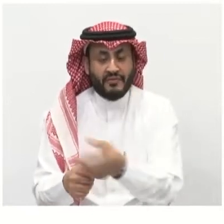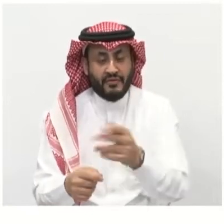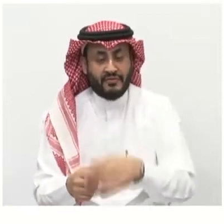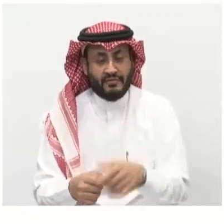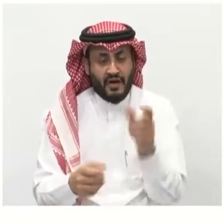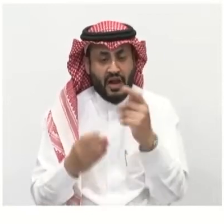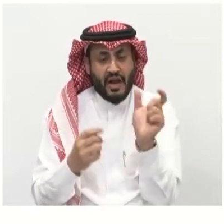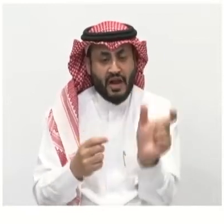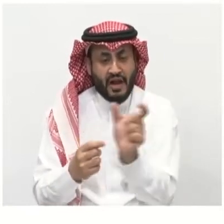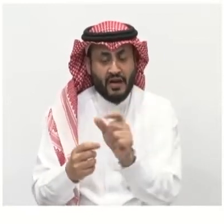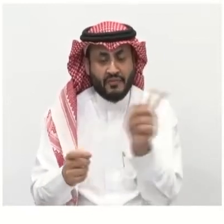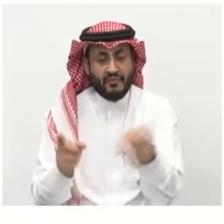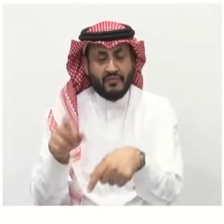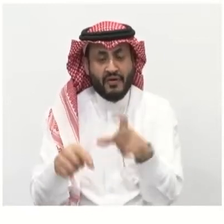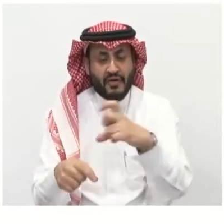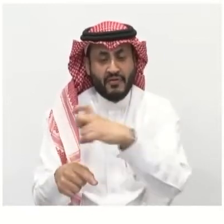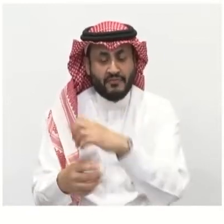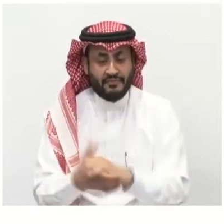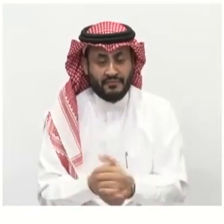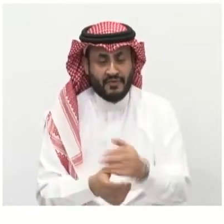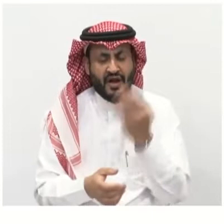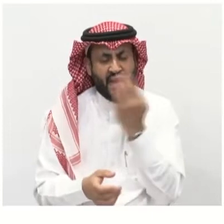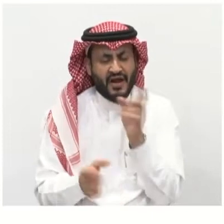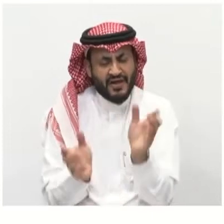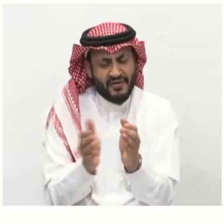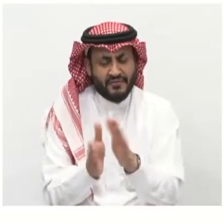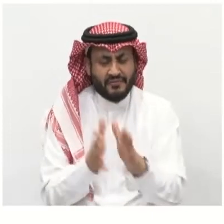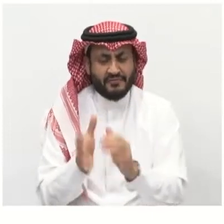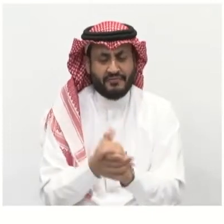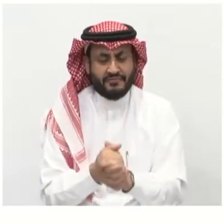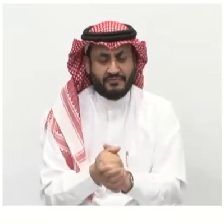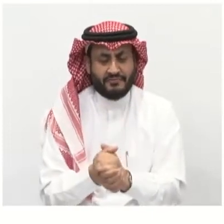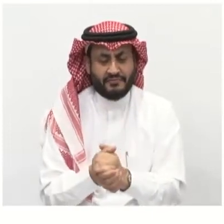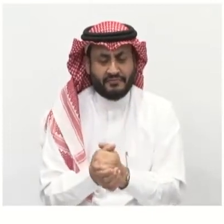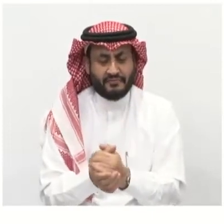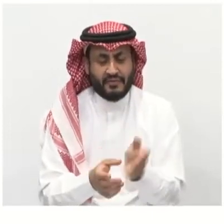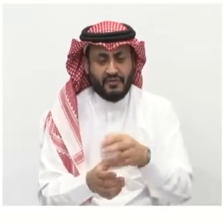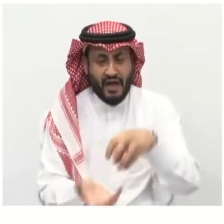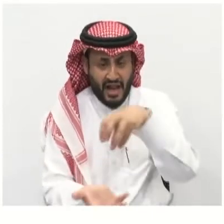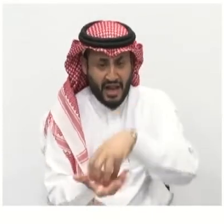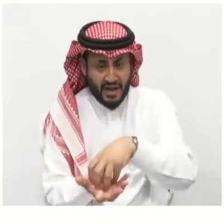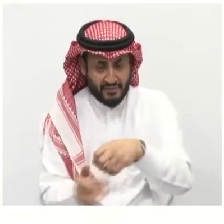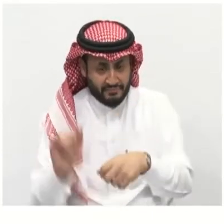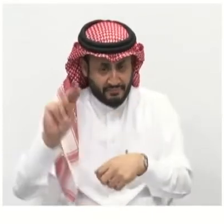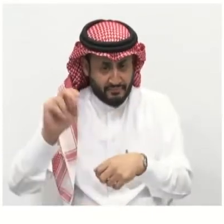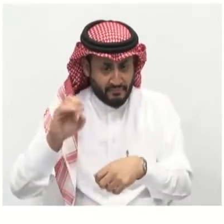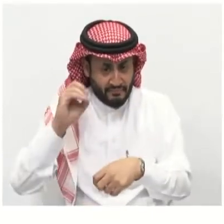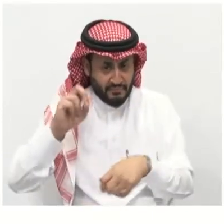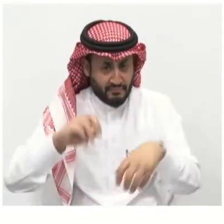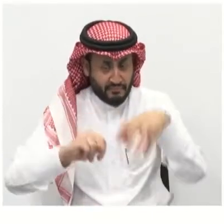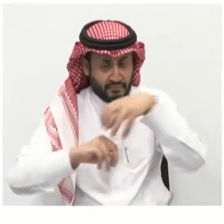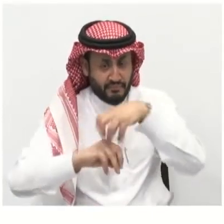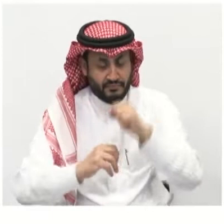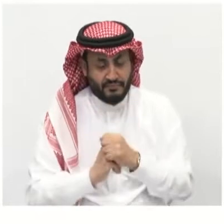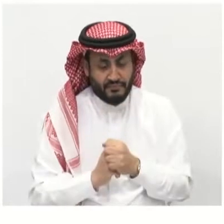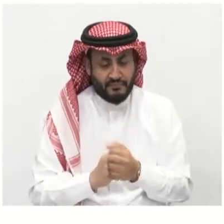words to photos. We will read short stories. We will use prepositions of place in and on. We